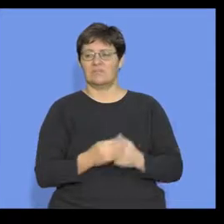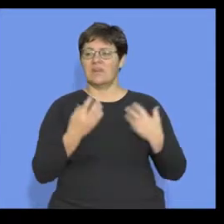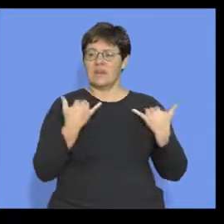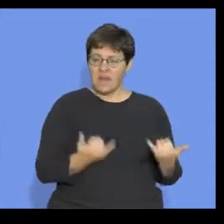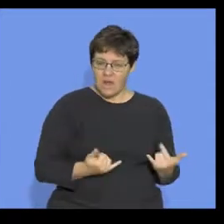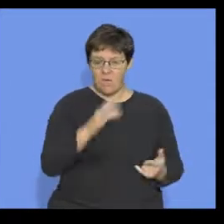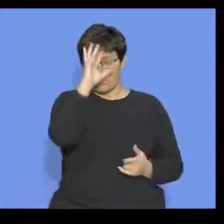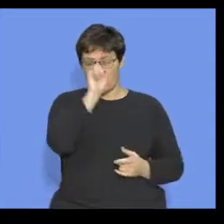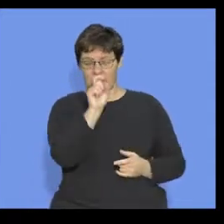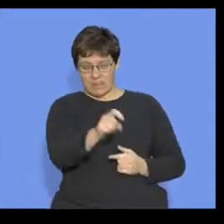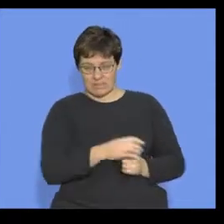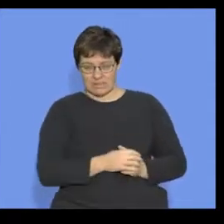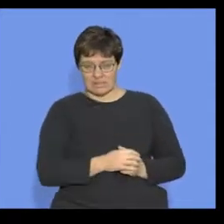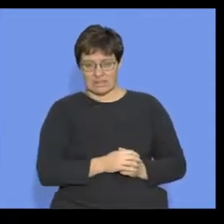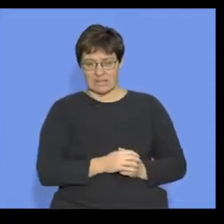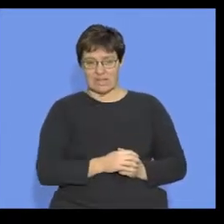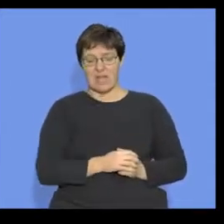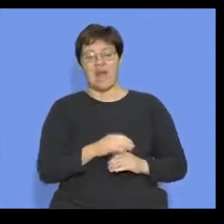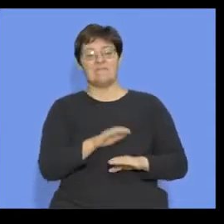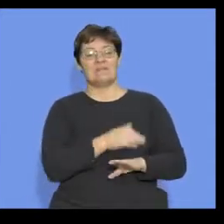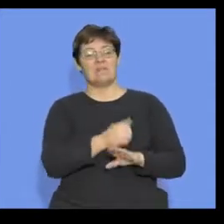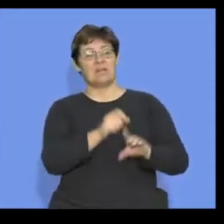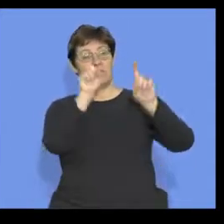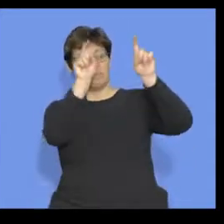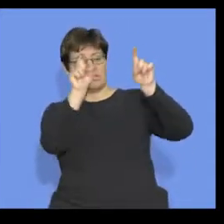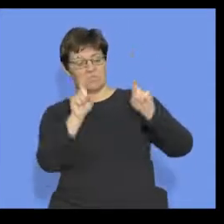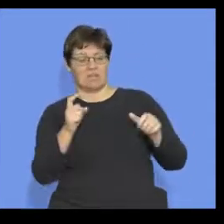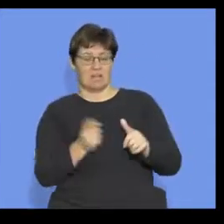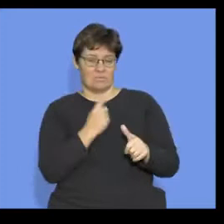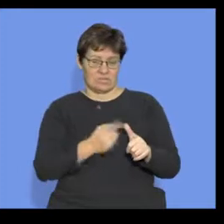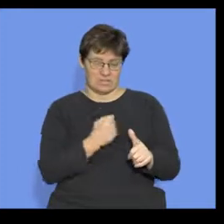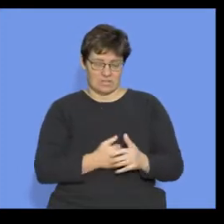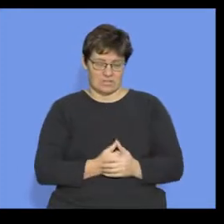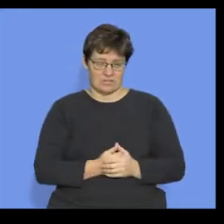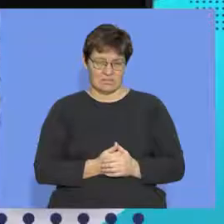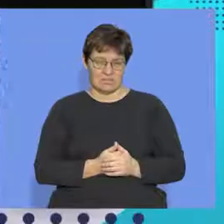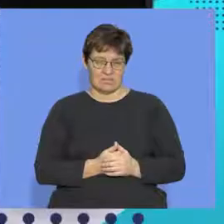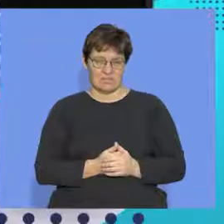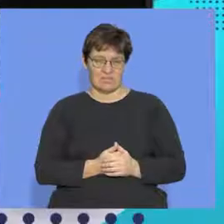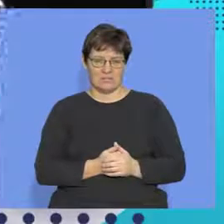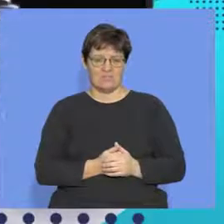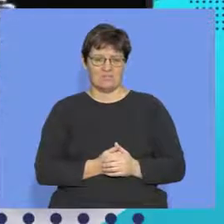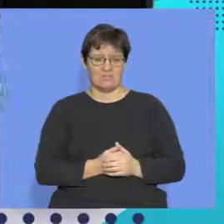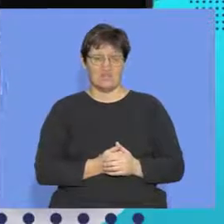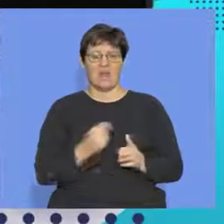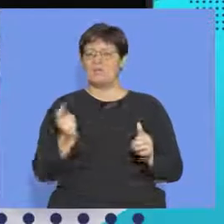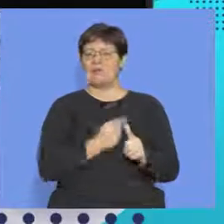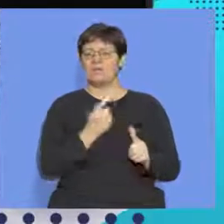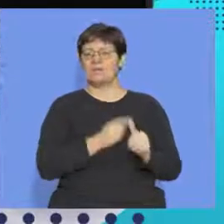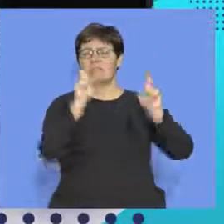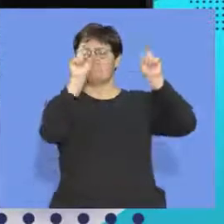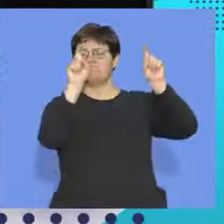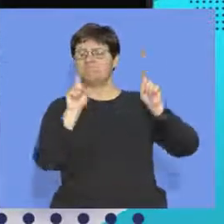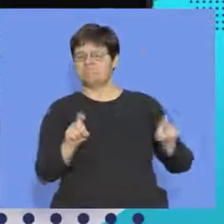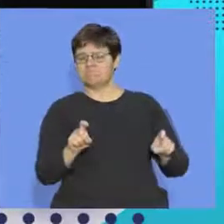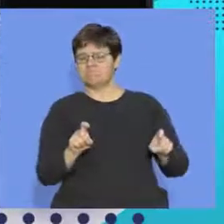from there, we have to remember our fundamental principle of counting. Okay, what does the fundamental principle